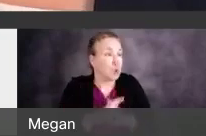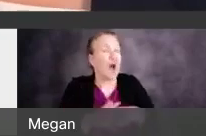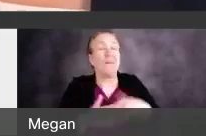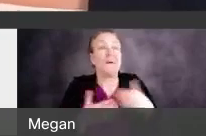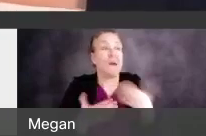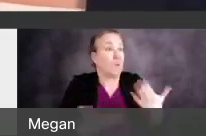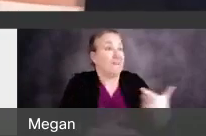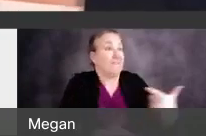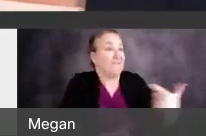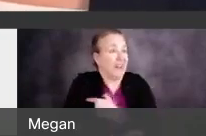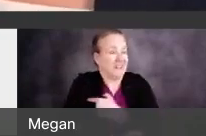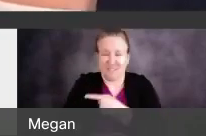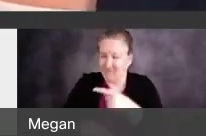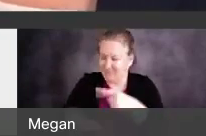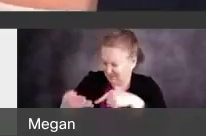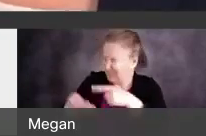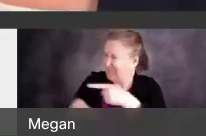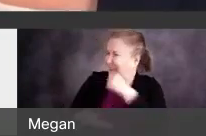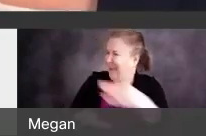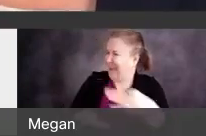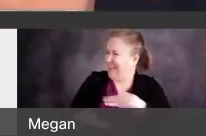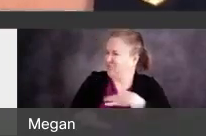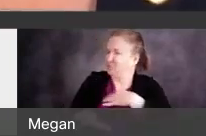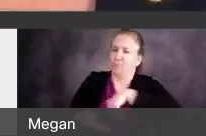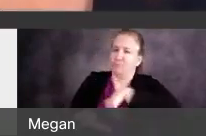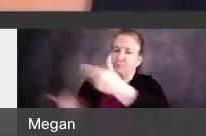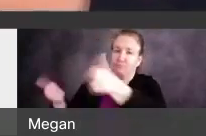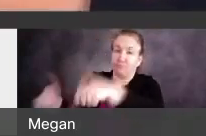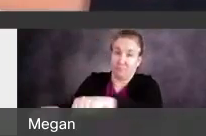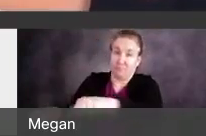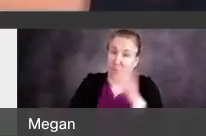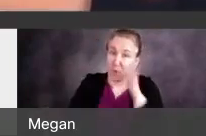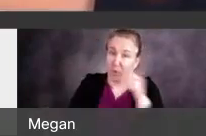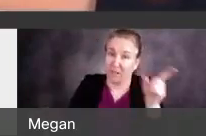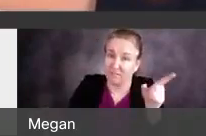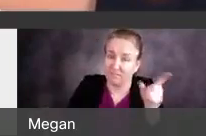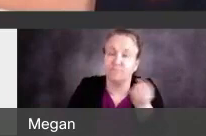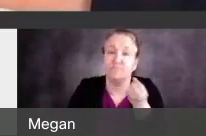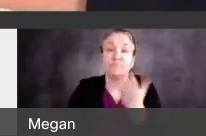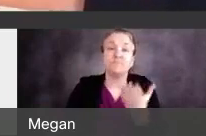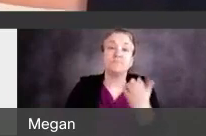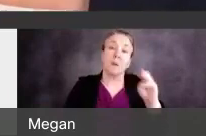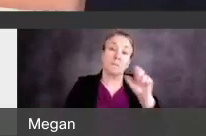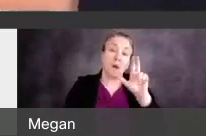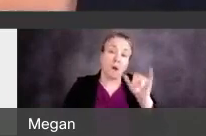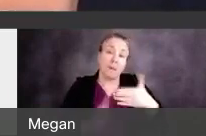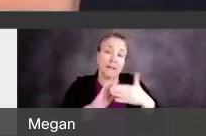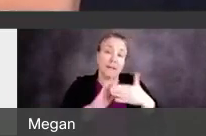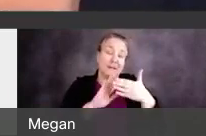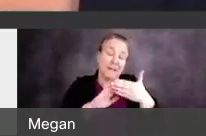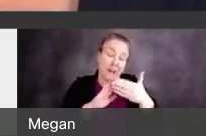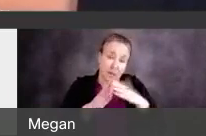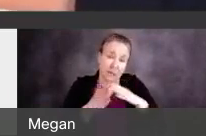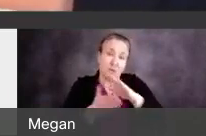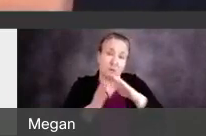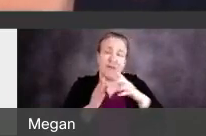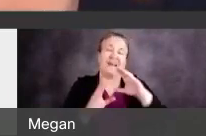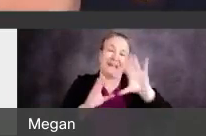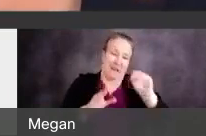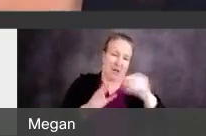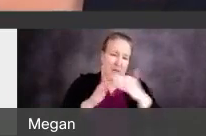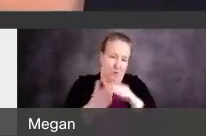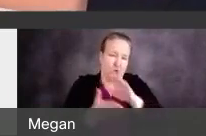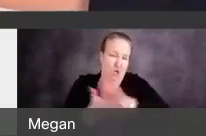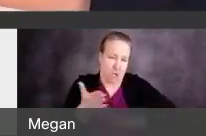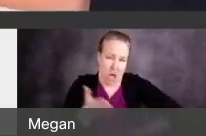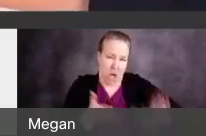if you are not in the eligible group. We opened the Montgomery County Community College mass vaccination site 28